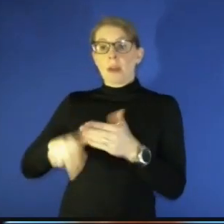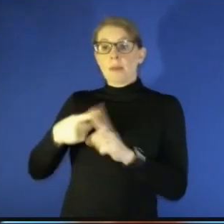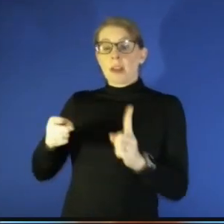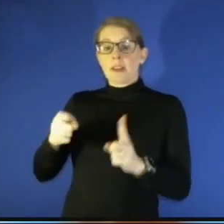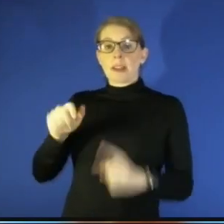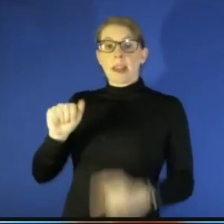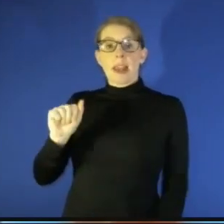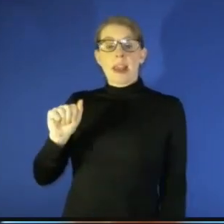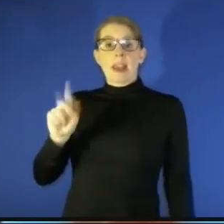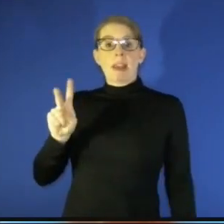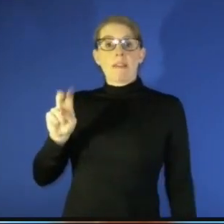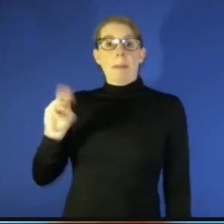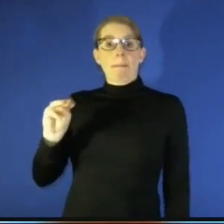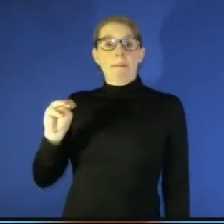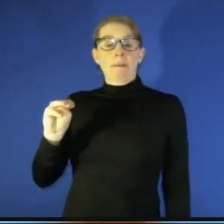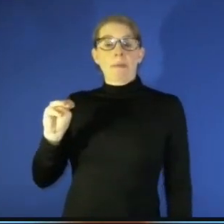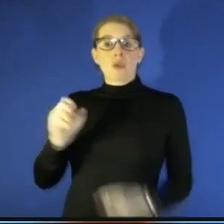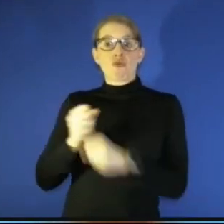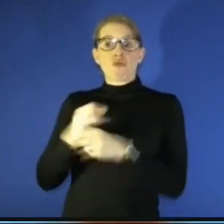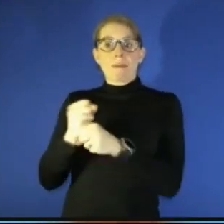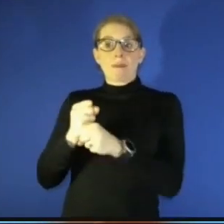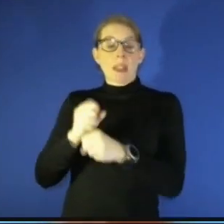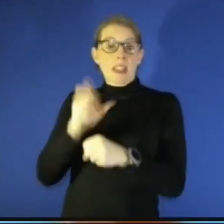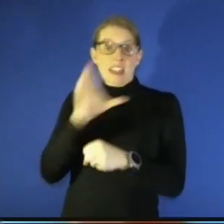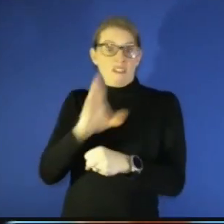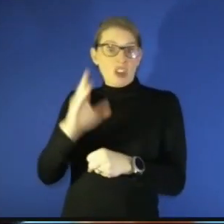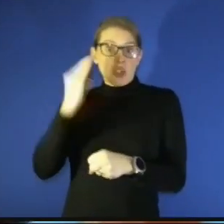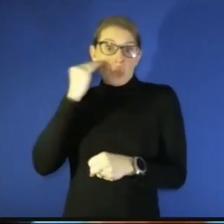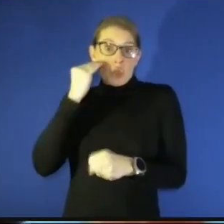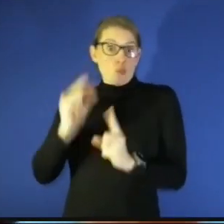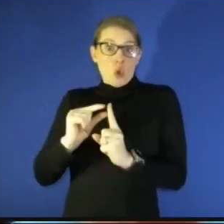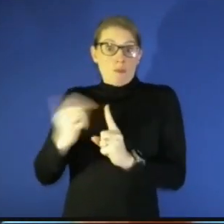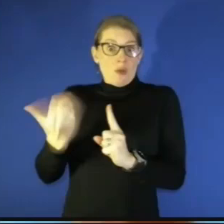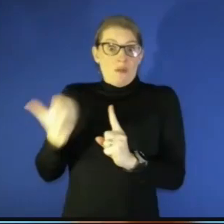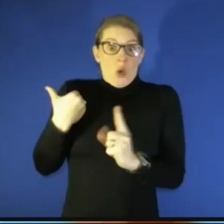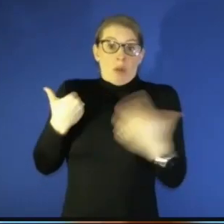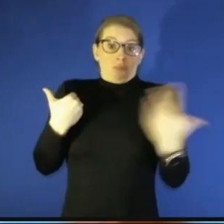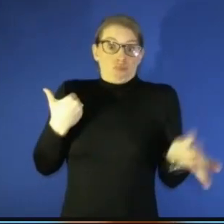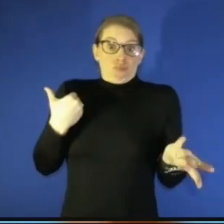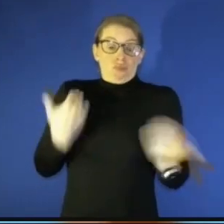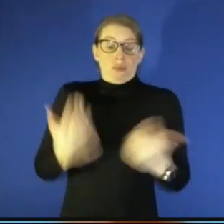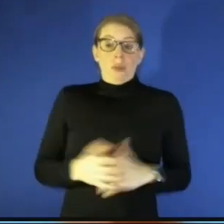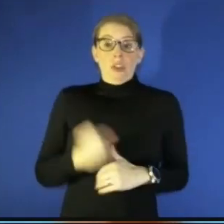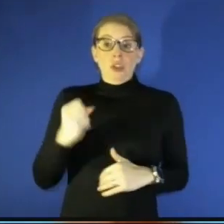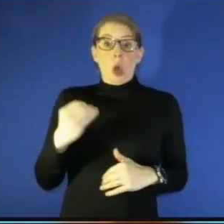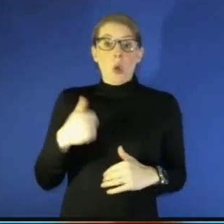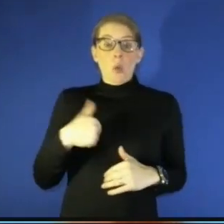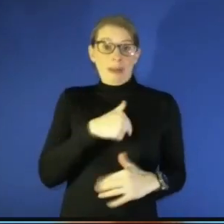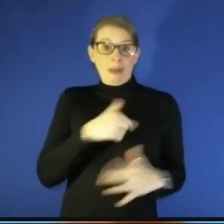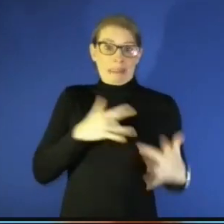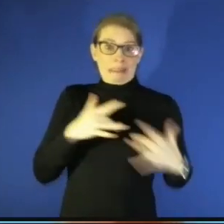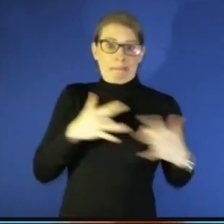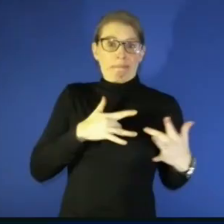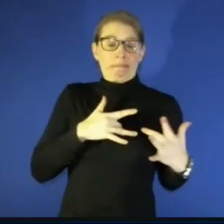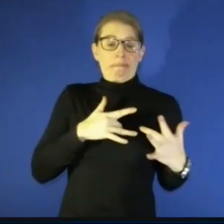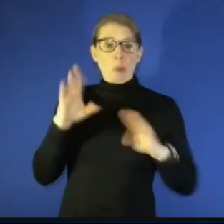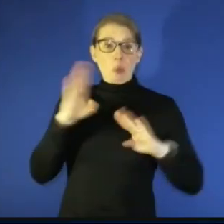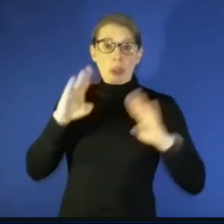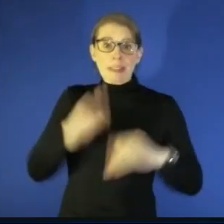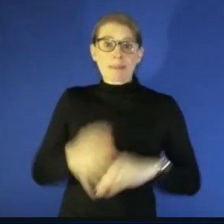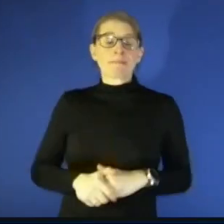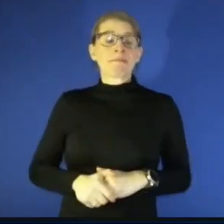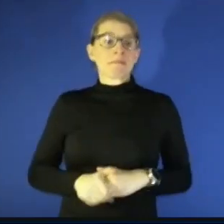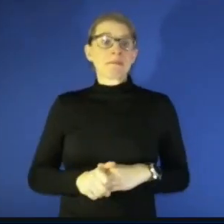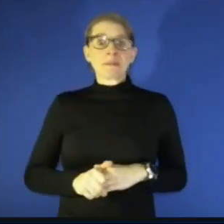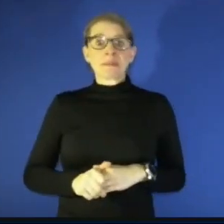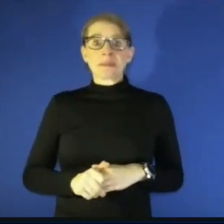ruptured. And we never heard of an AVM before until at that point. So we were quite concerned and worried. So there